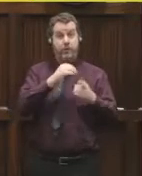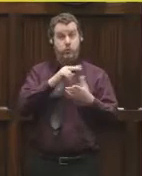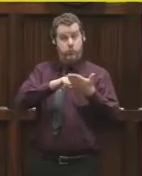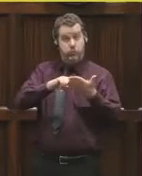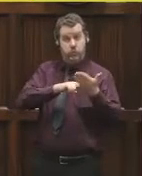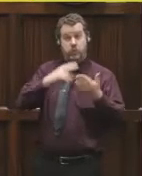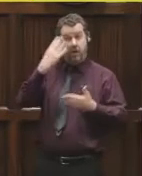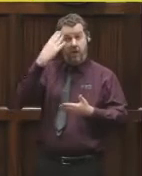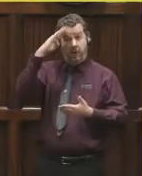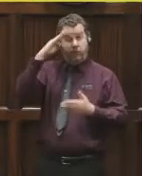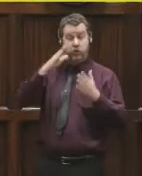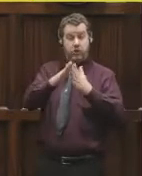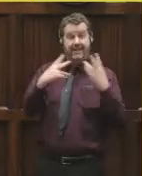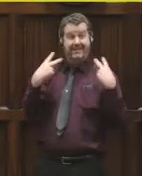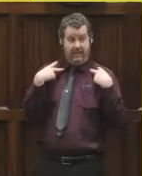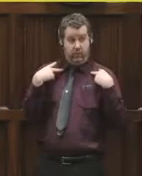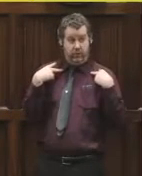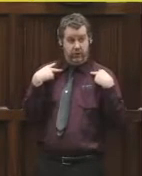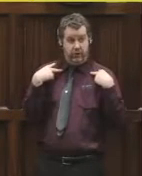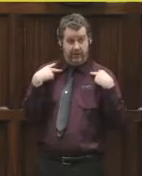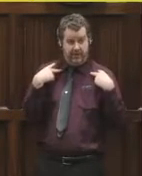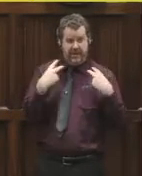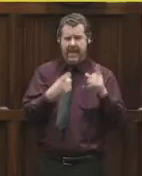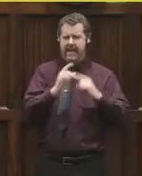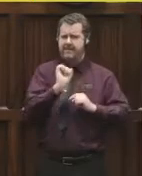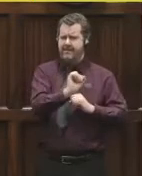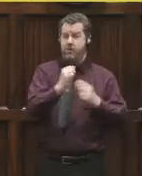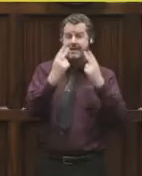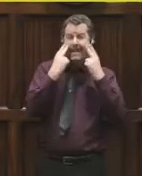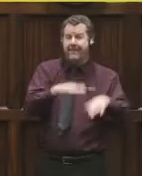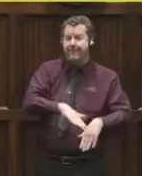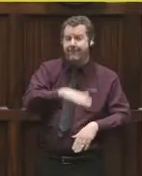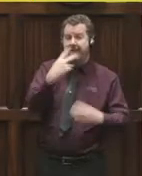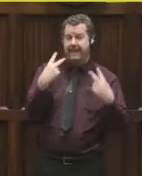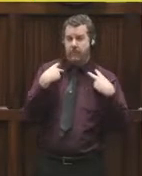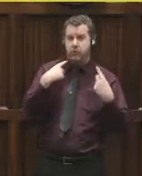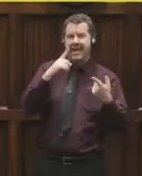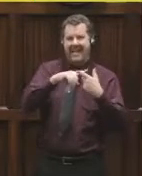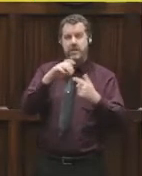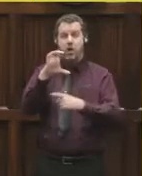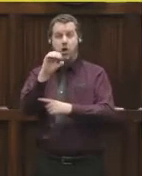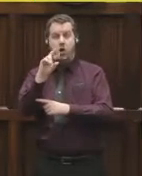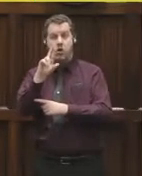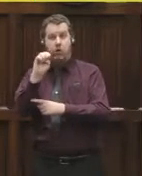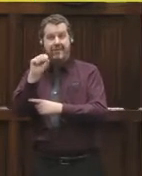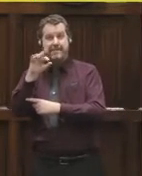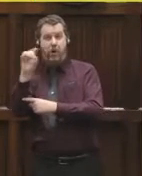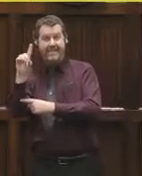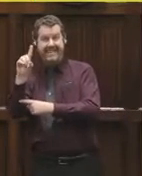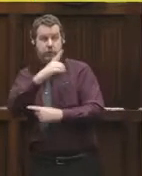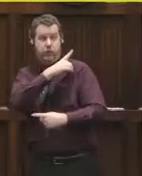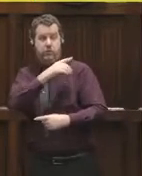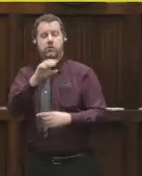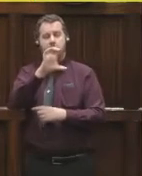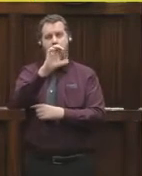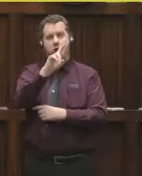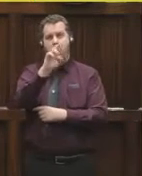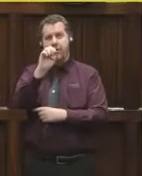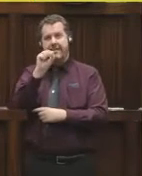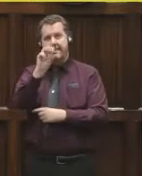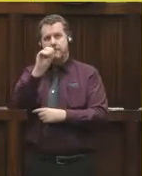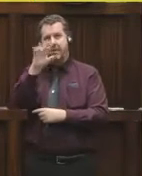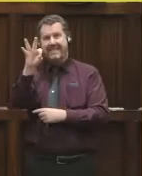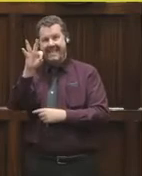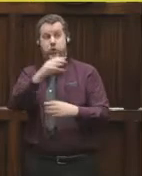Irish Sign Language as their native language and the corresponding duty on all public bodies to provide Irish